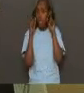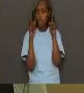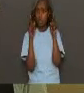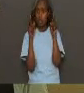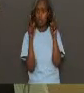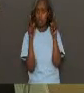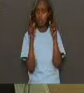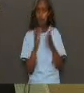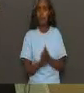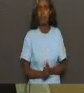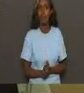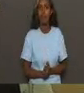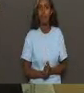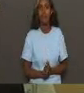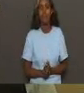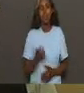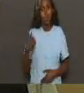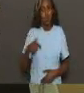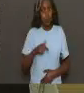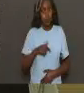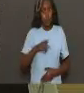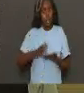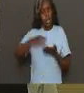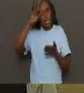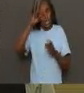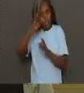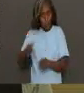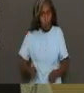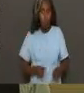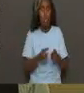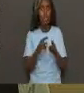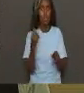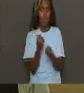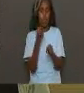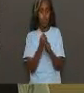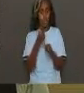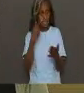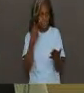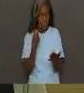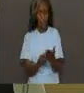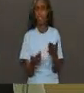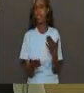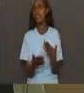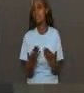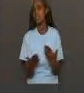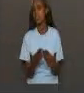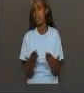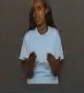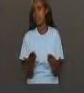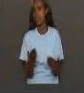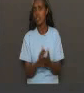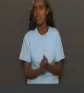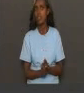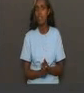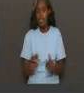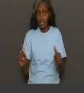understand. We will learn ways to make this simpler.